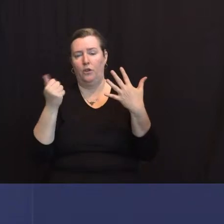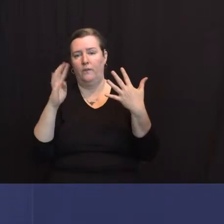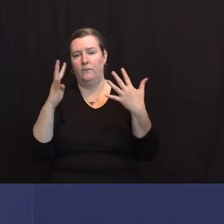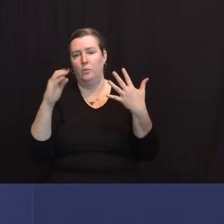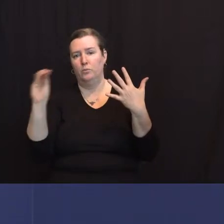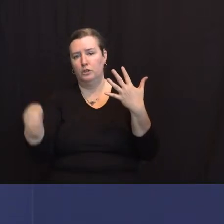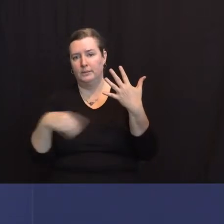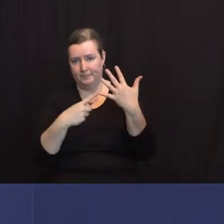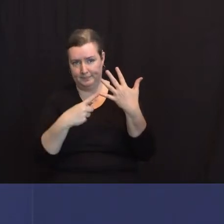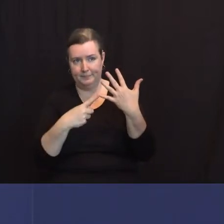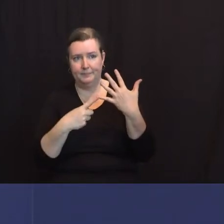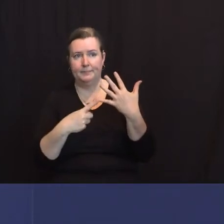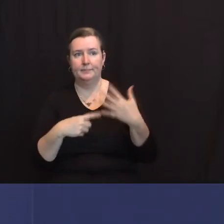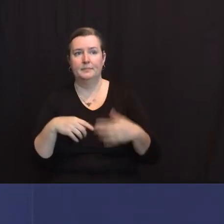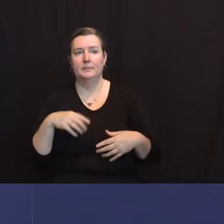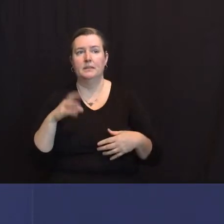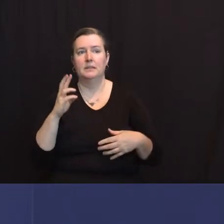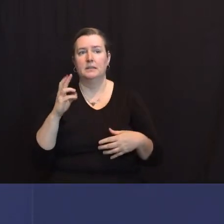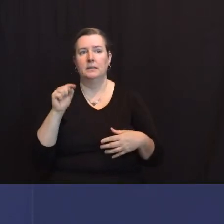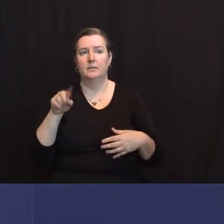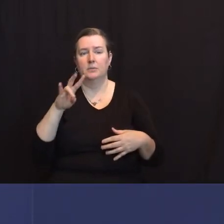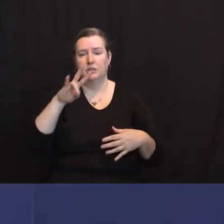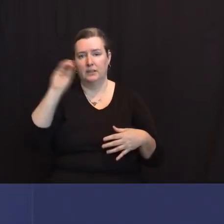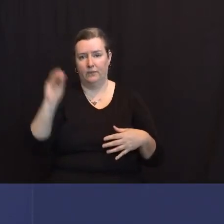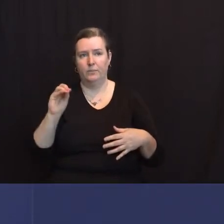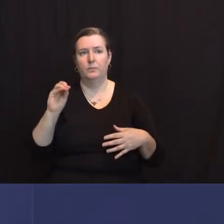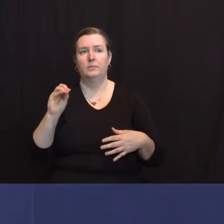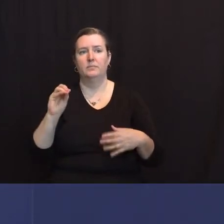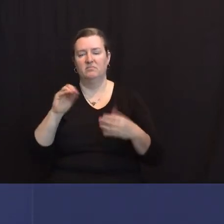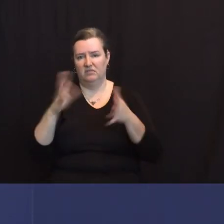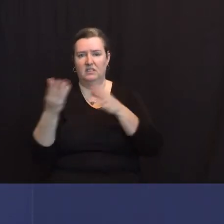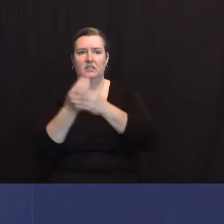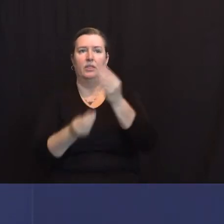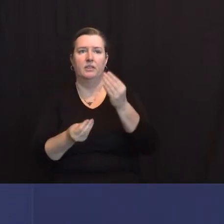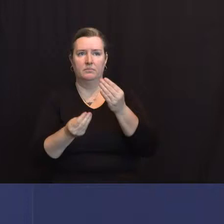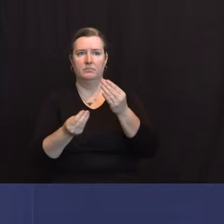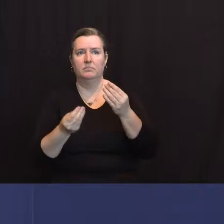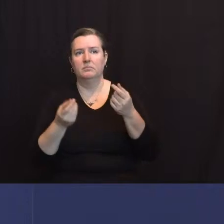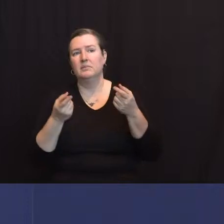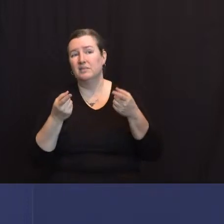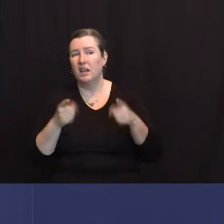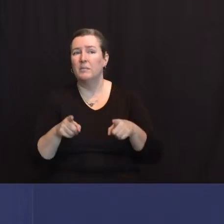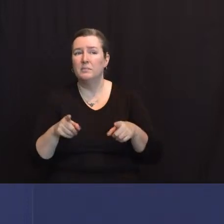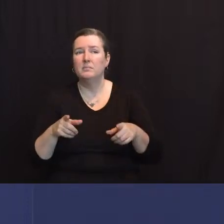46.7% of our deaths are still occurring in individuals 80 years and above,